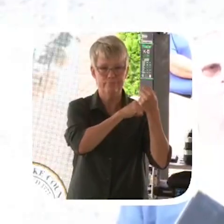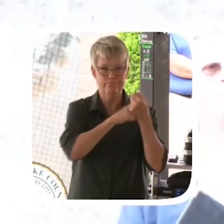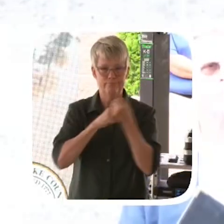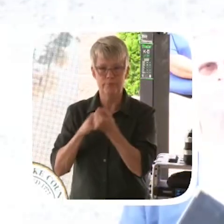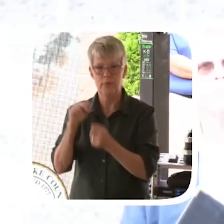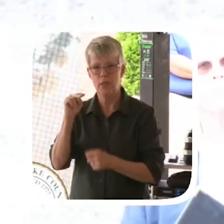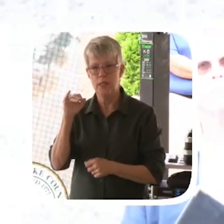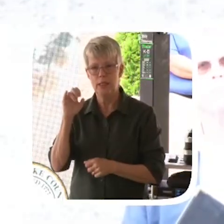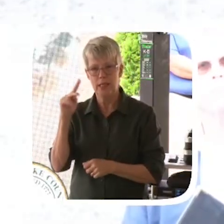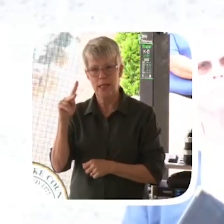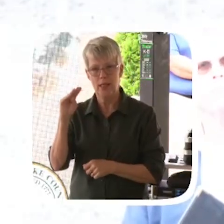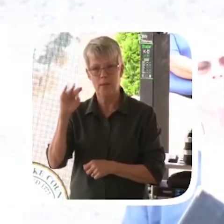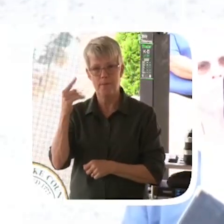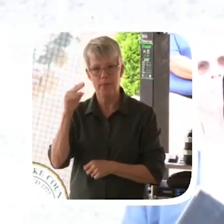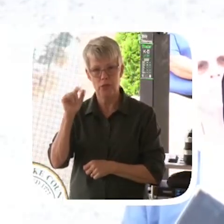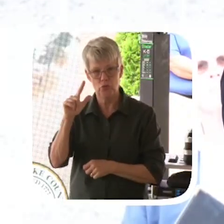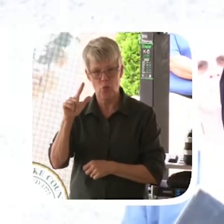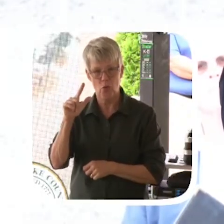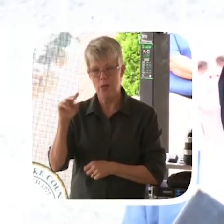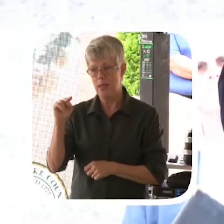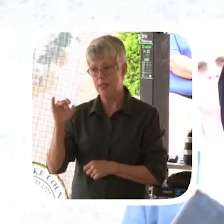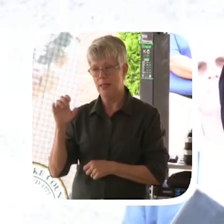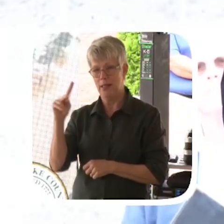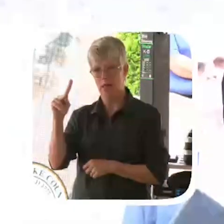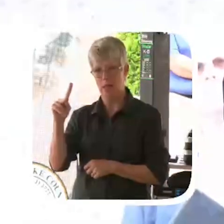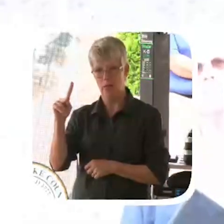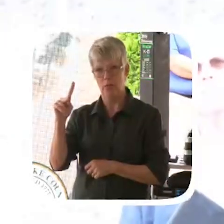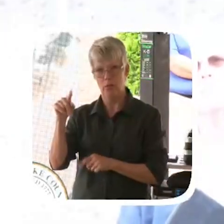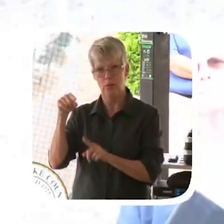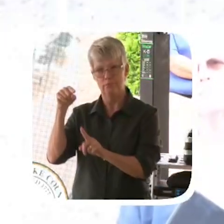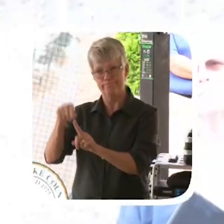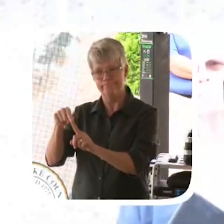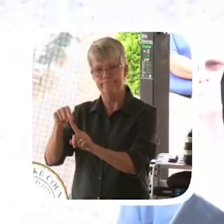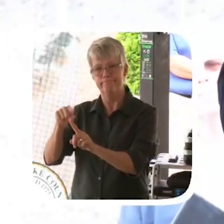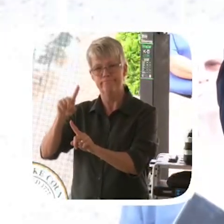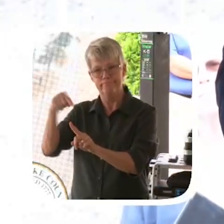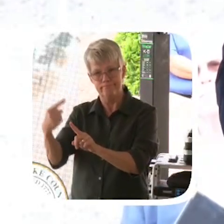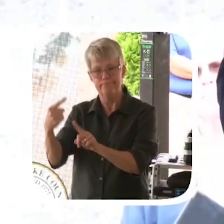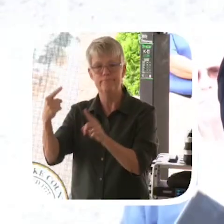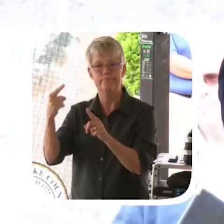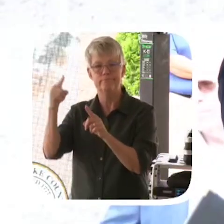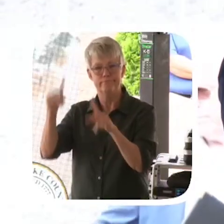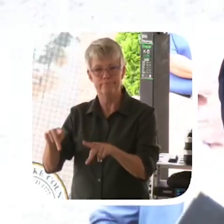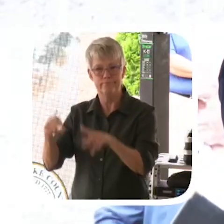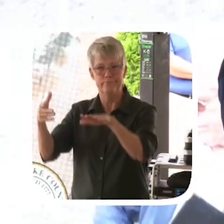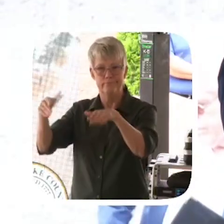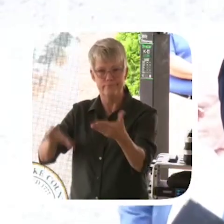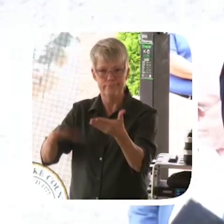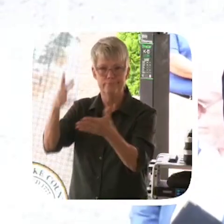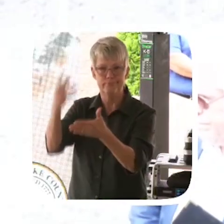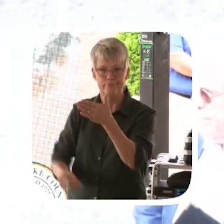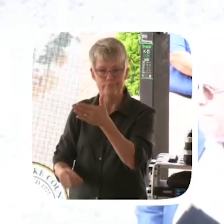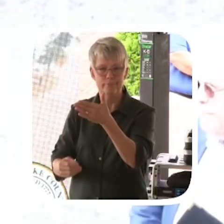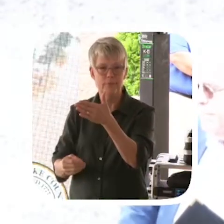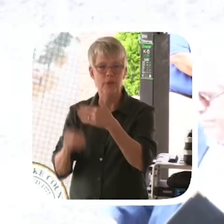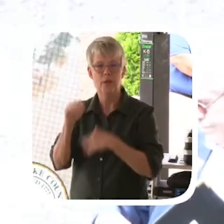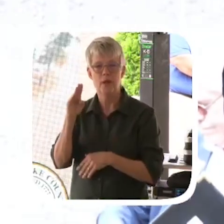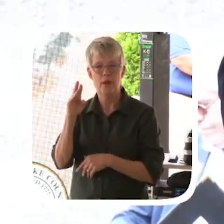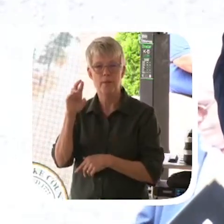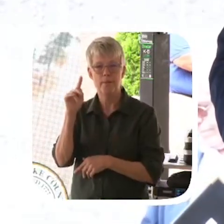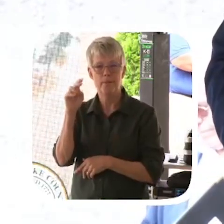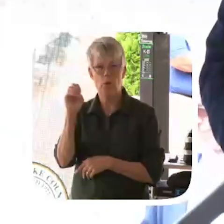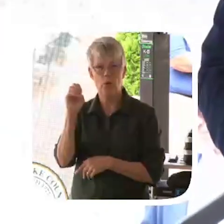Nick Mitchell. Nick was the sole loss of life in Burke County during Hurricane